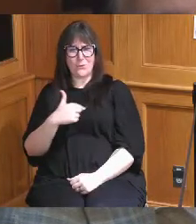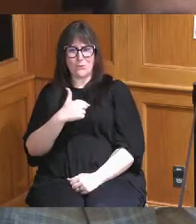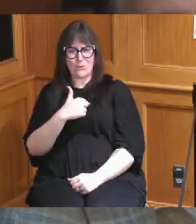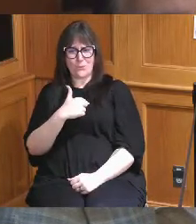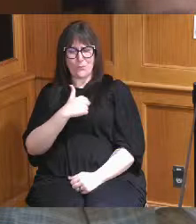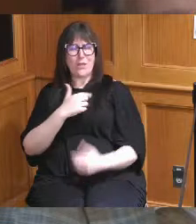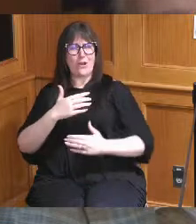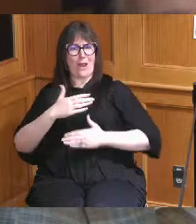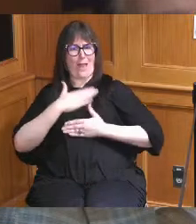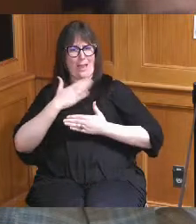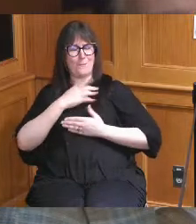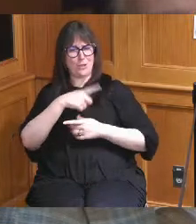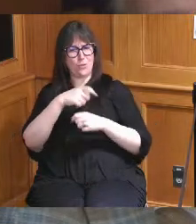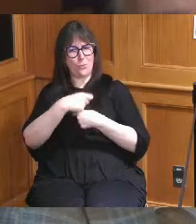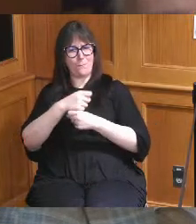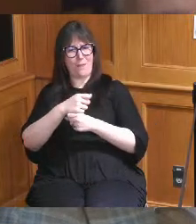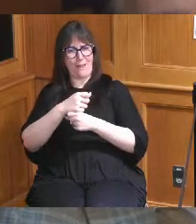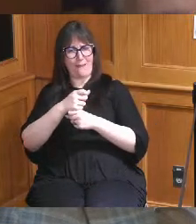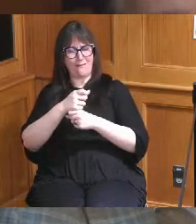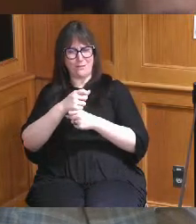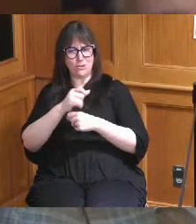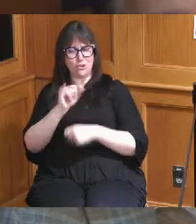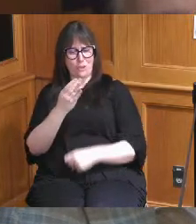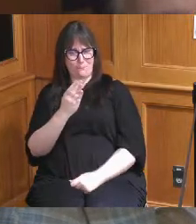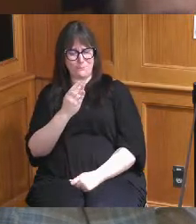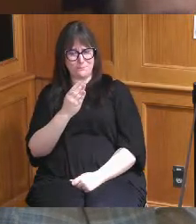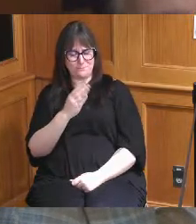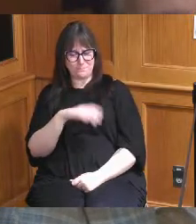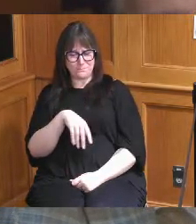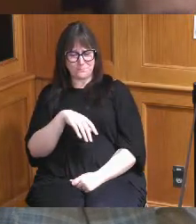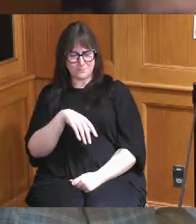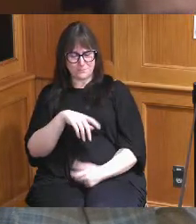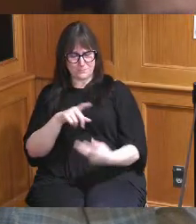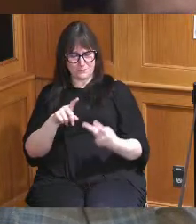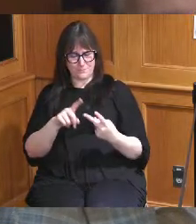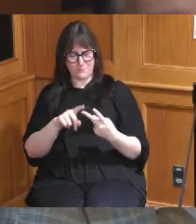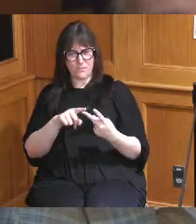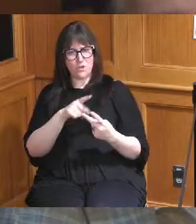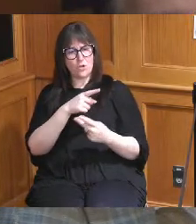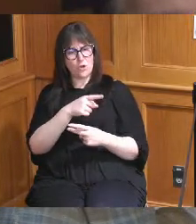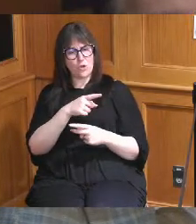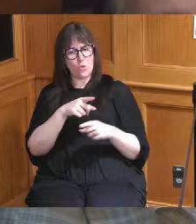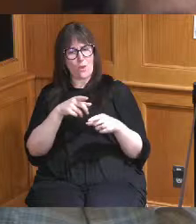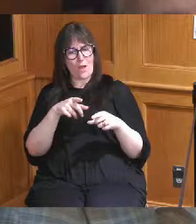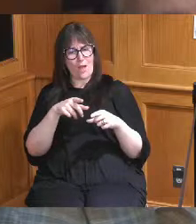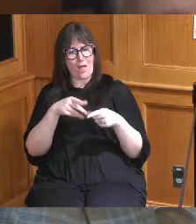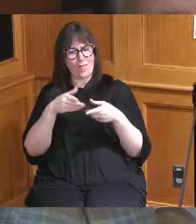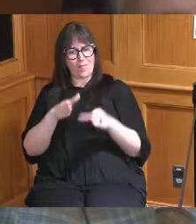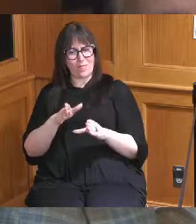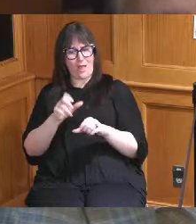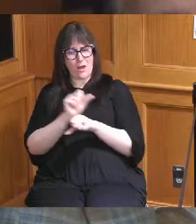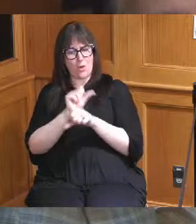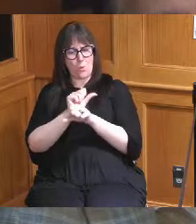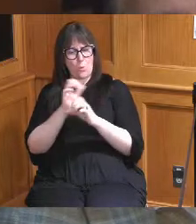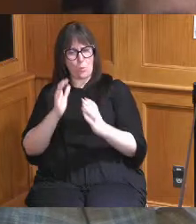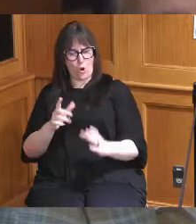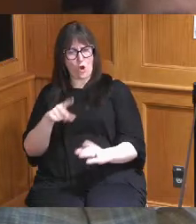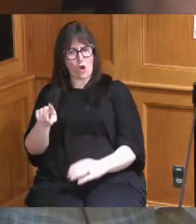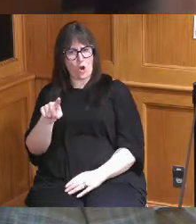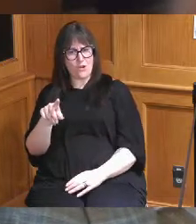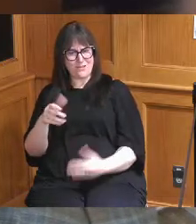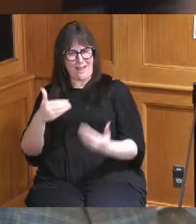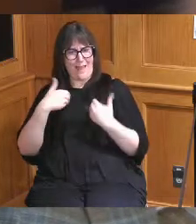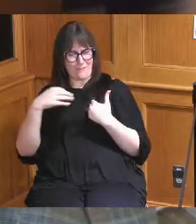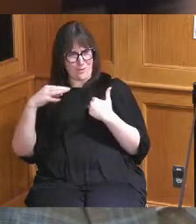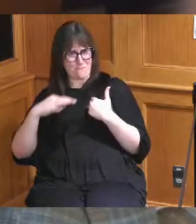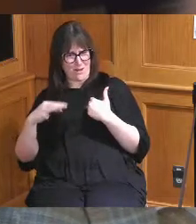creating jobs. Number two, you're also allowing employees to have a career set, so you've got benefits and